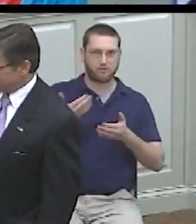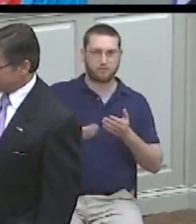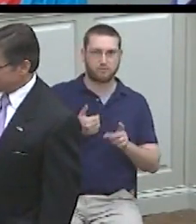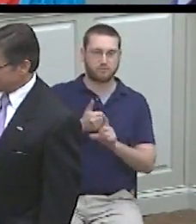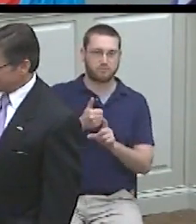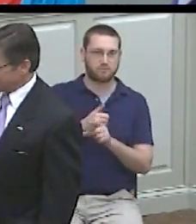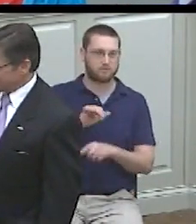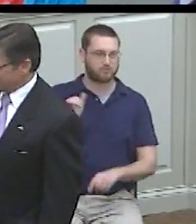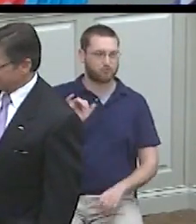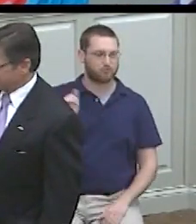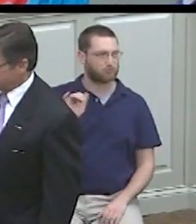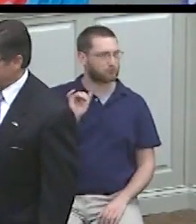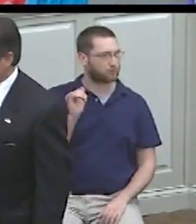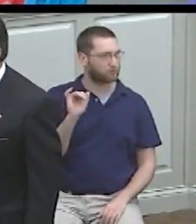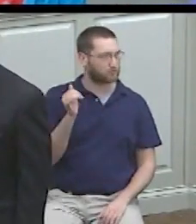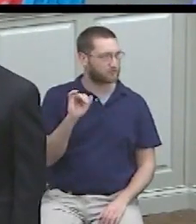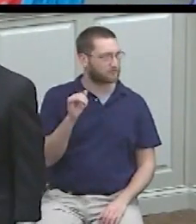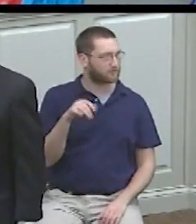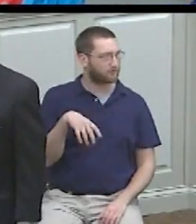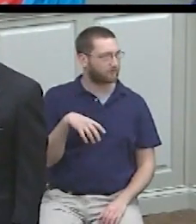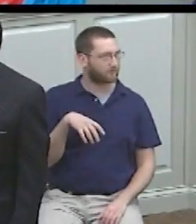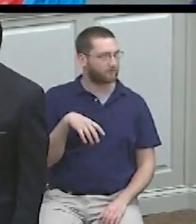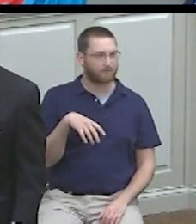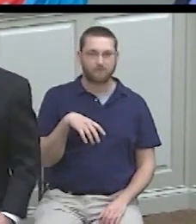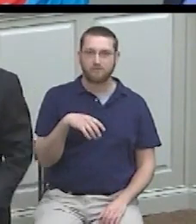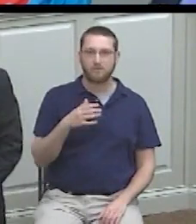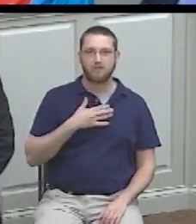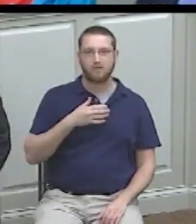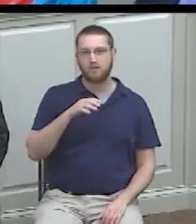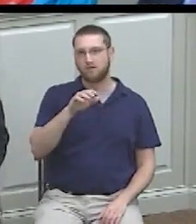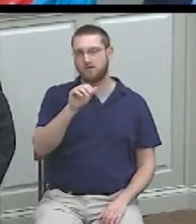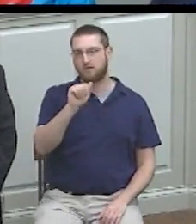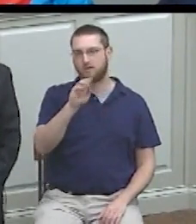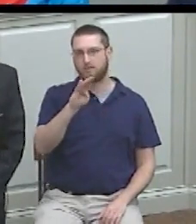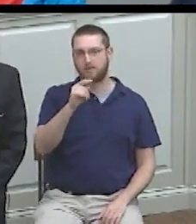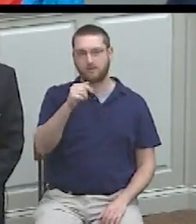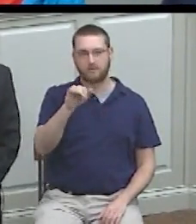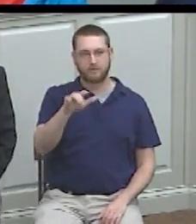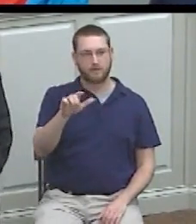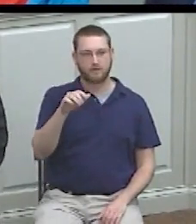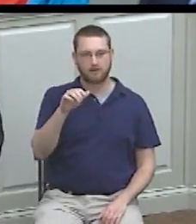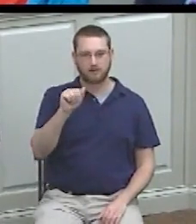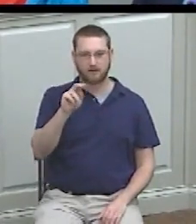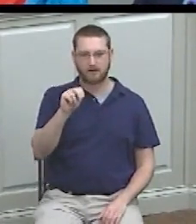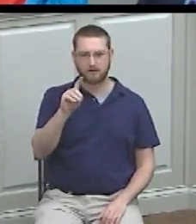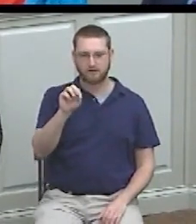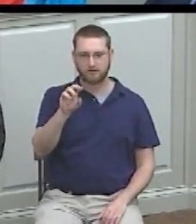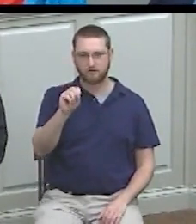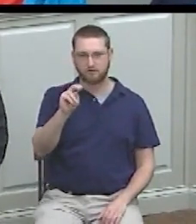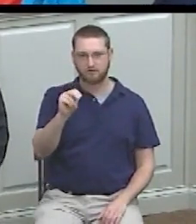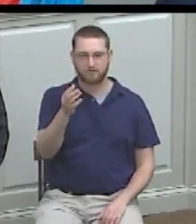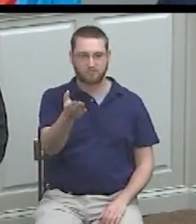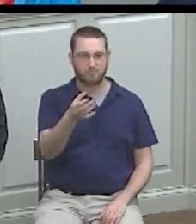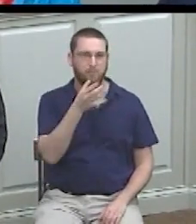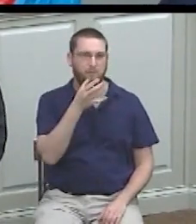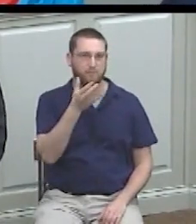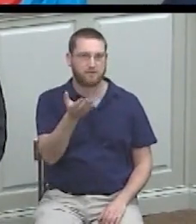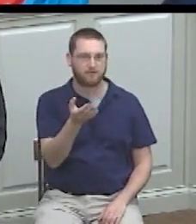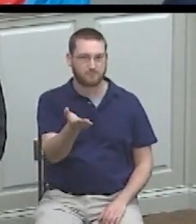too. I'm Abigail Anderson, and that lady over there is my mom, Kate.